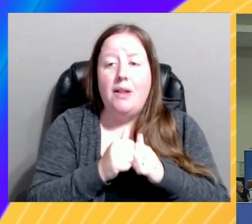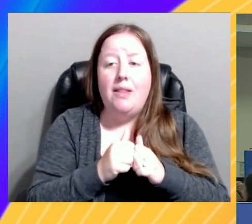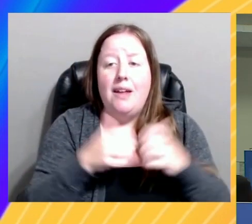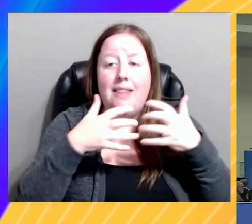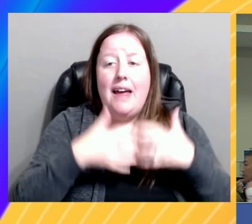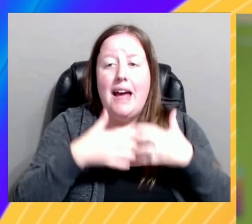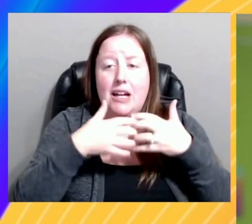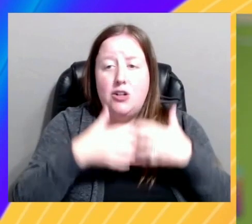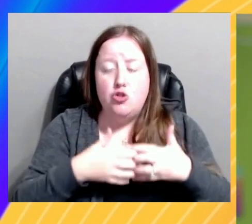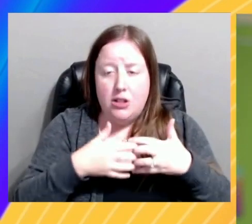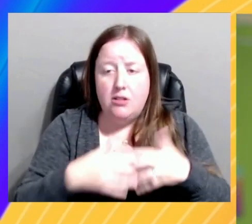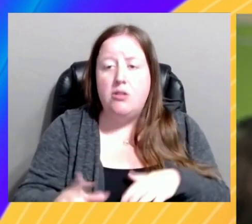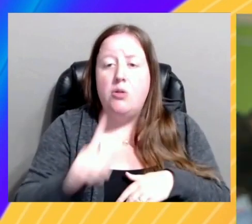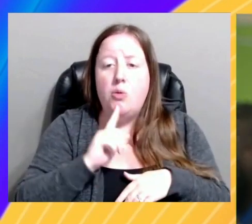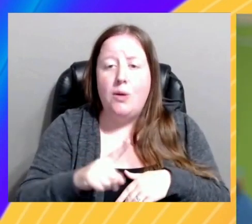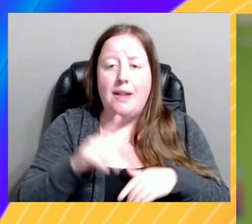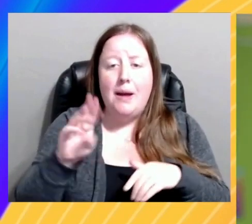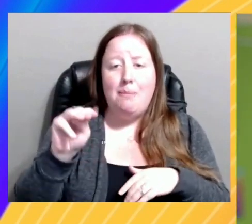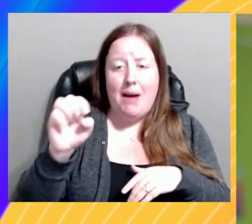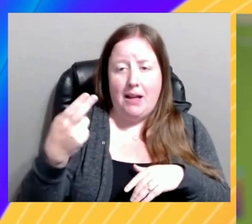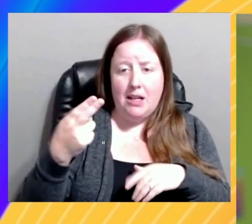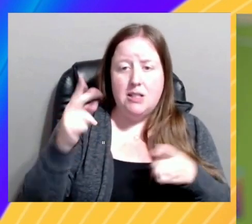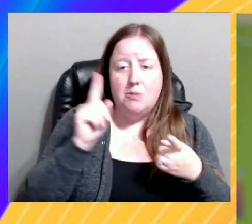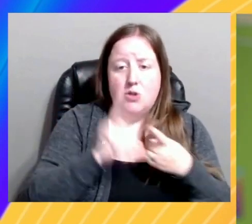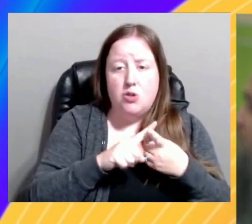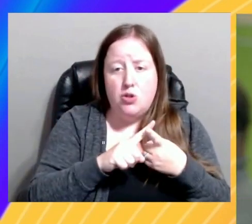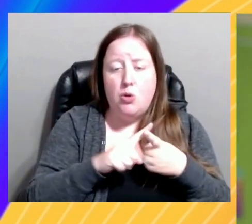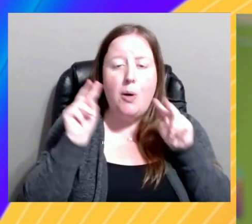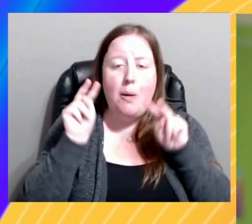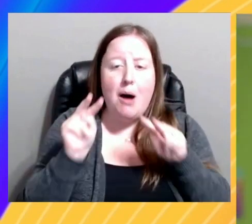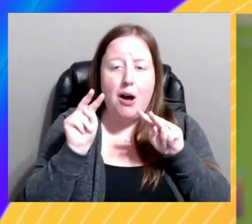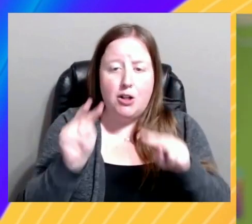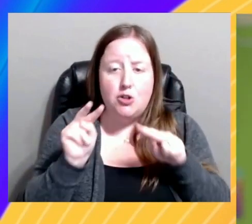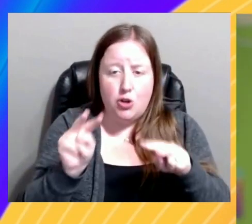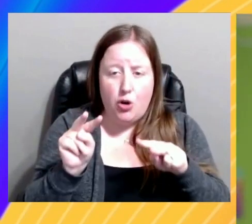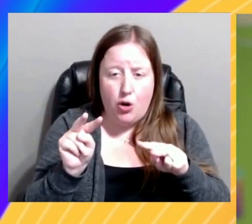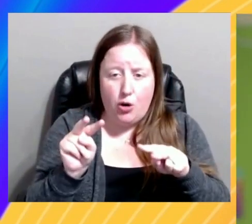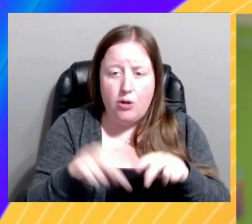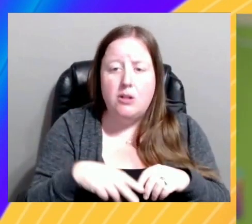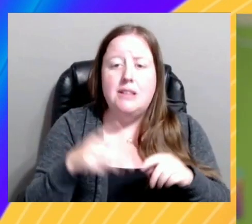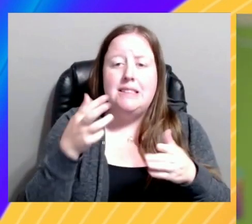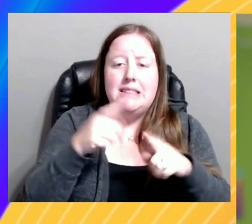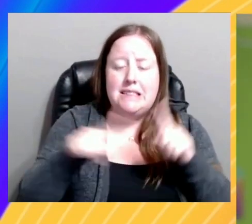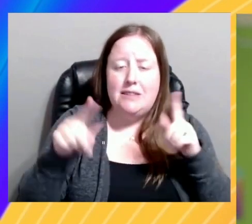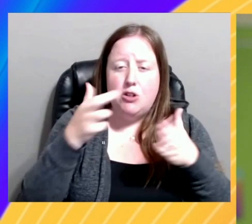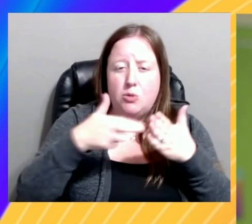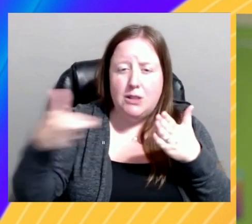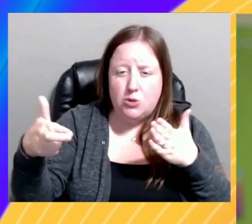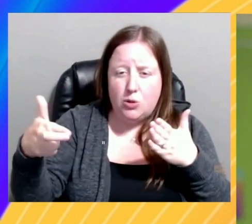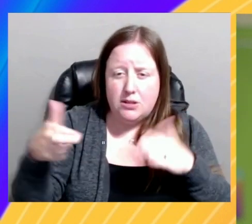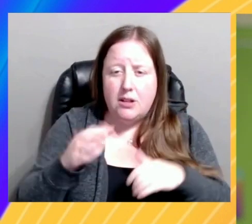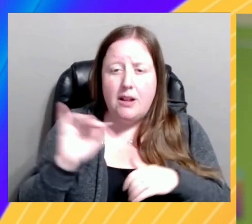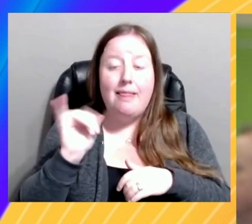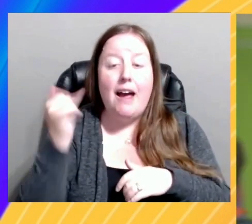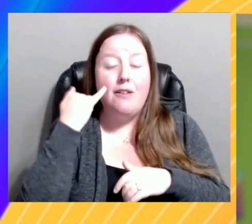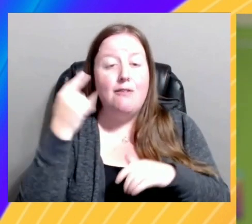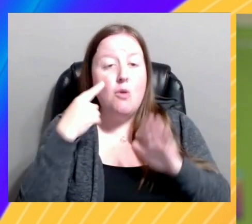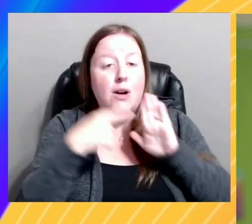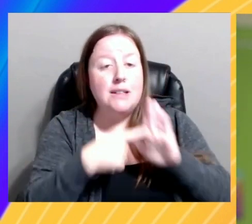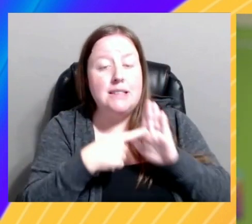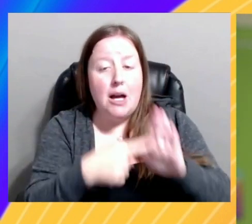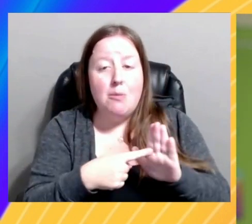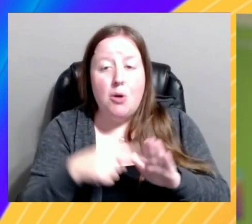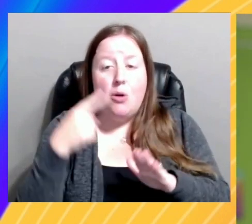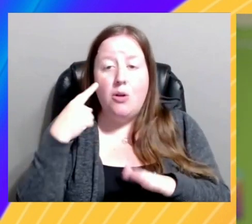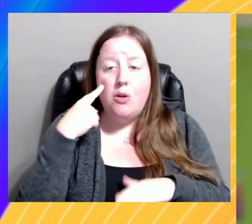great mechanisms to monitor AWS resources. Like, just to take an example, during a peak events